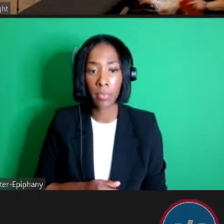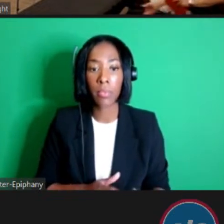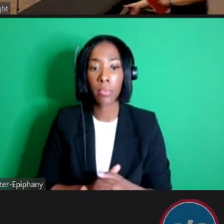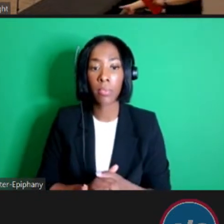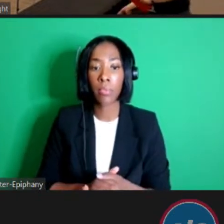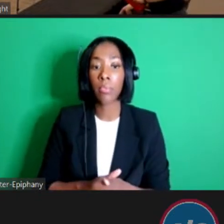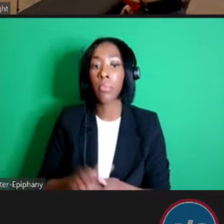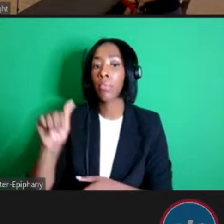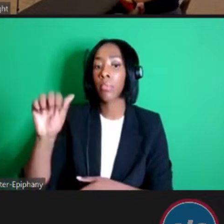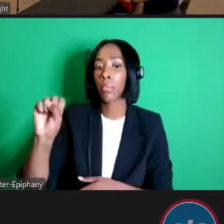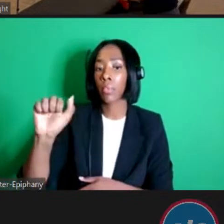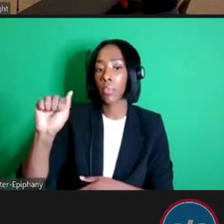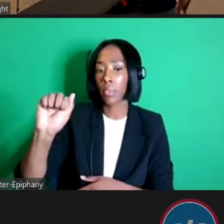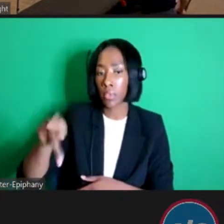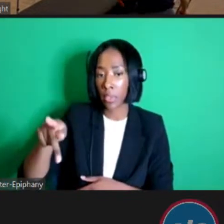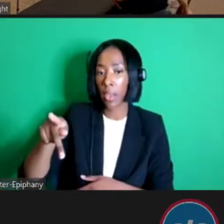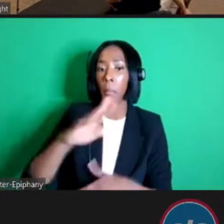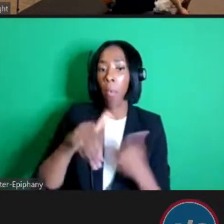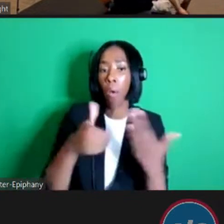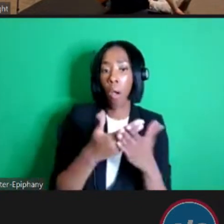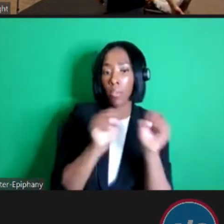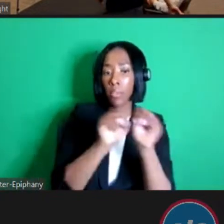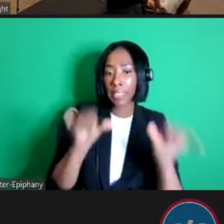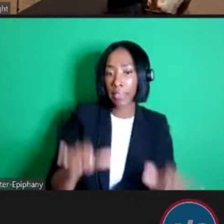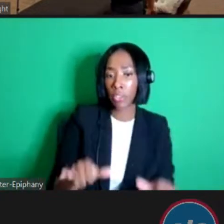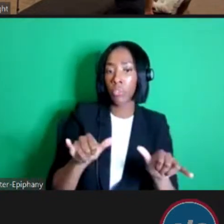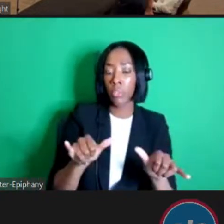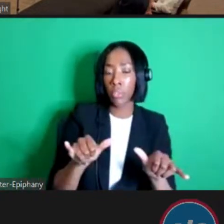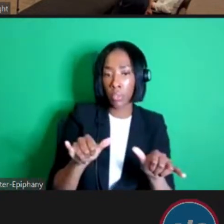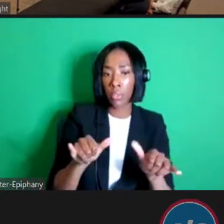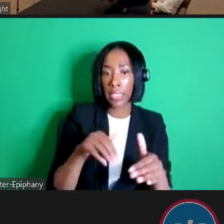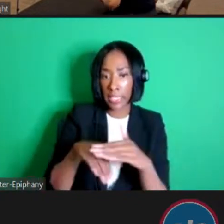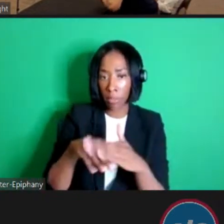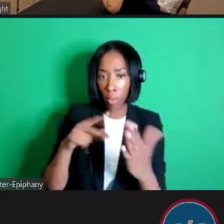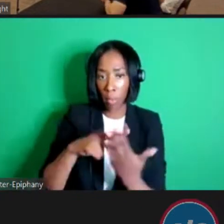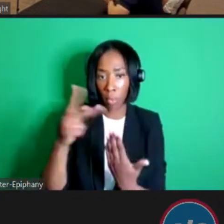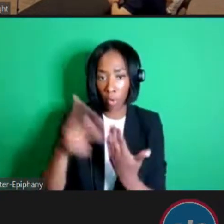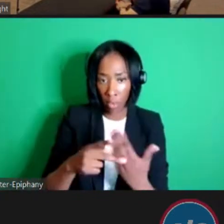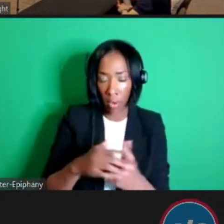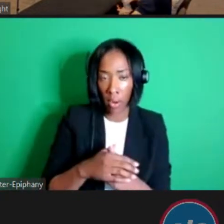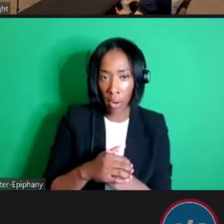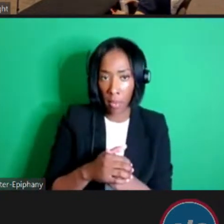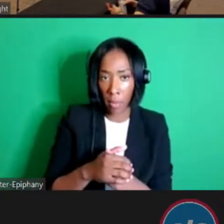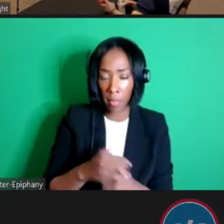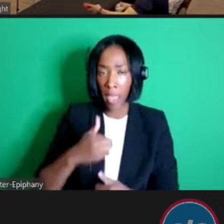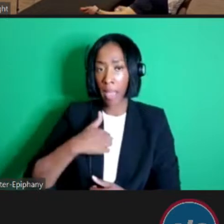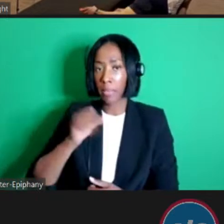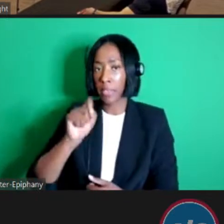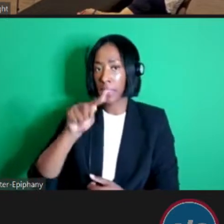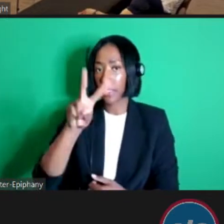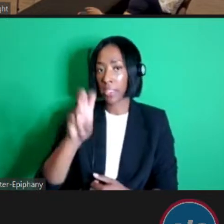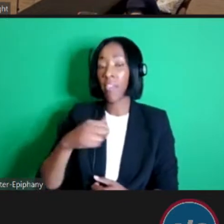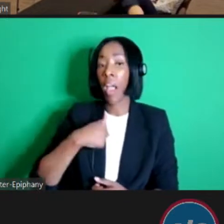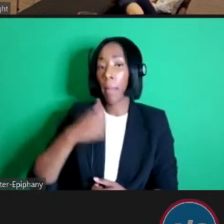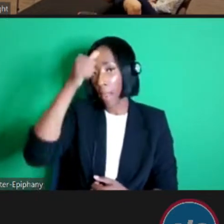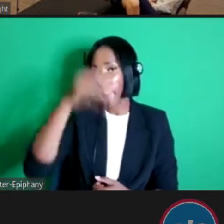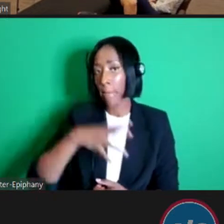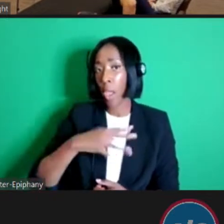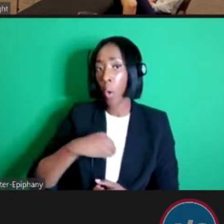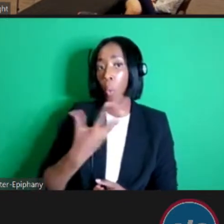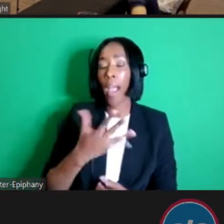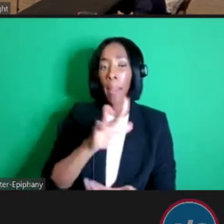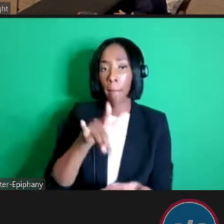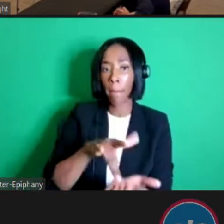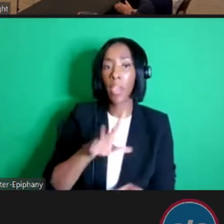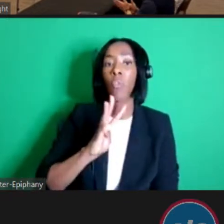Good afternoon, members of the committee. My name is Stephen Masheri, Vice President of Capital Construction. I'm a male, white,